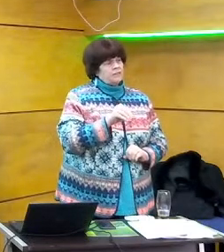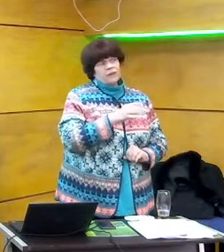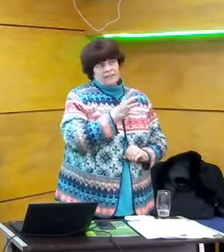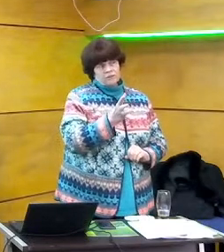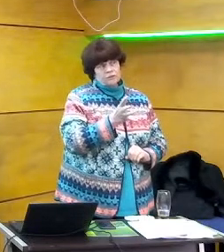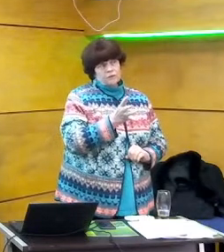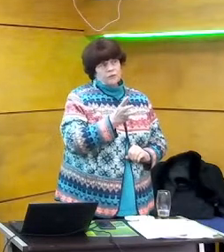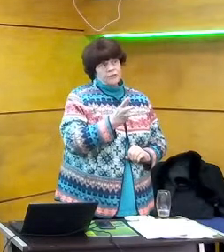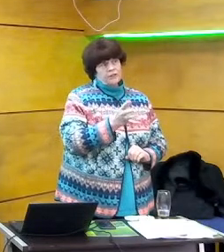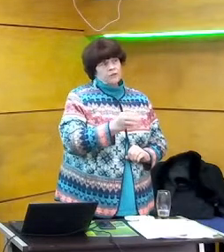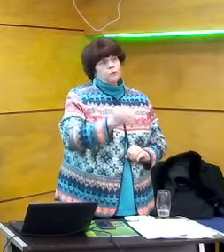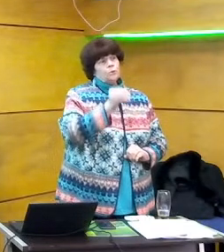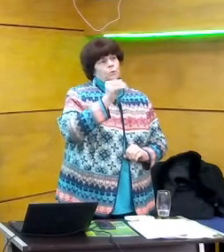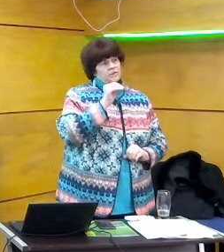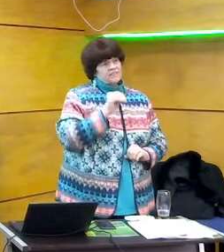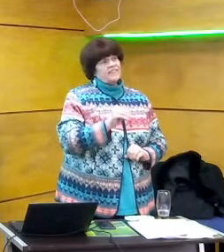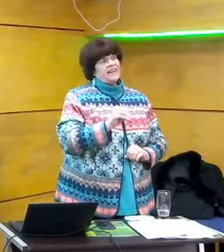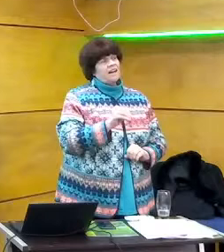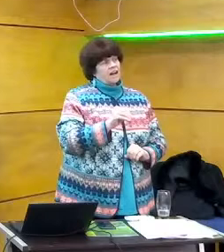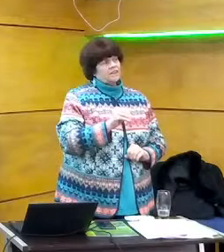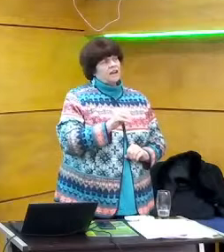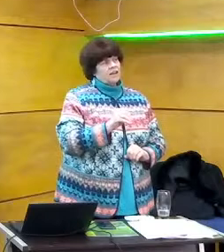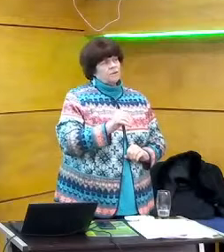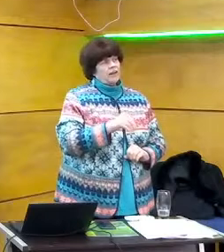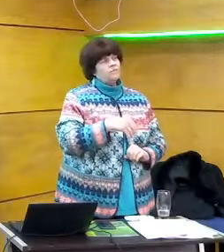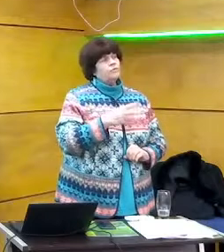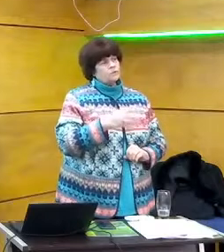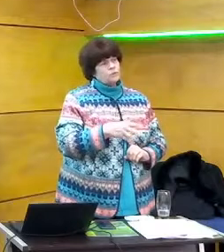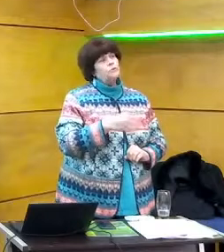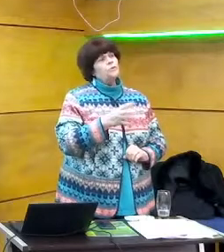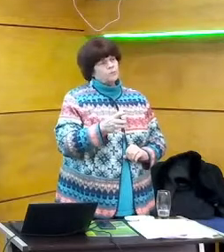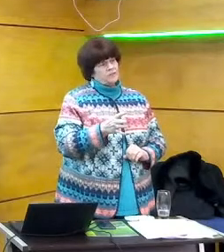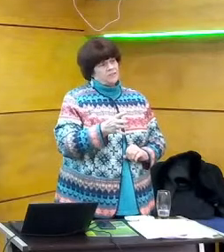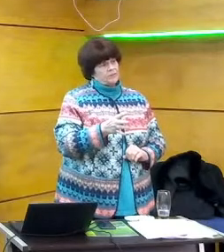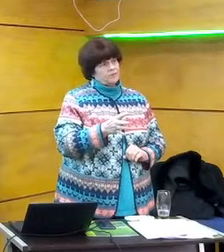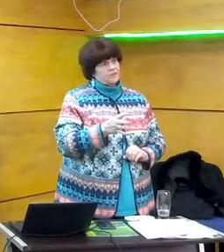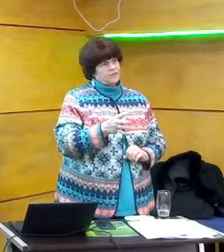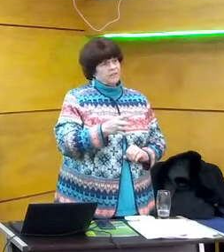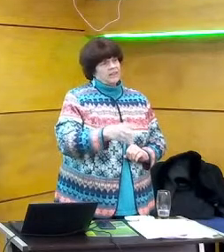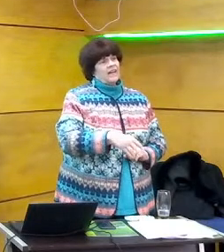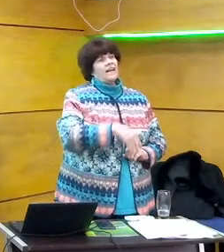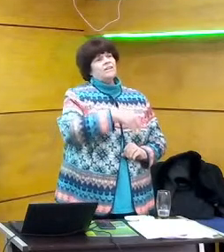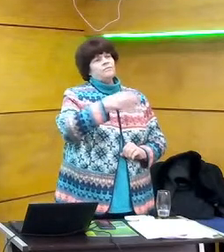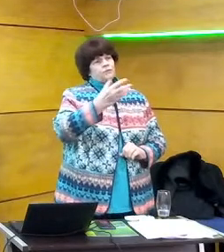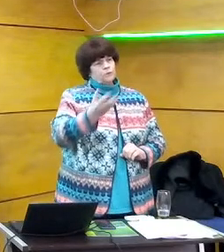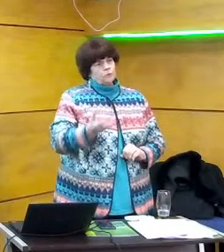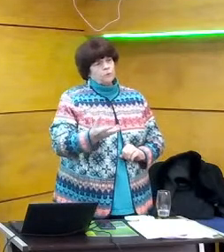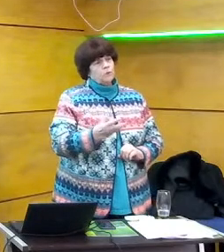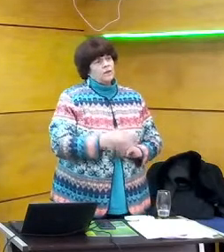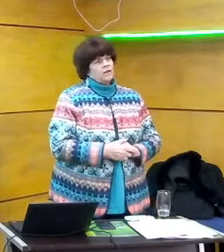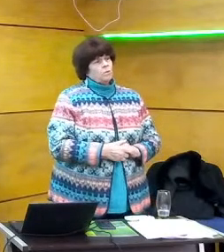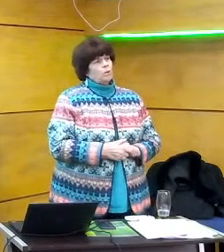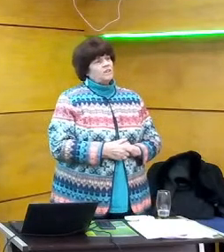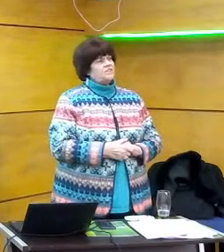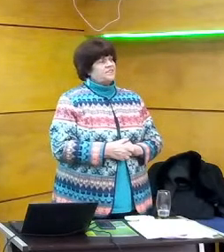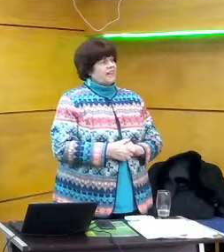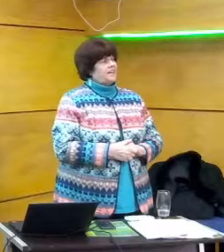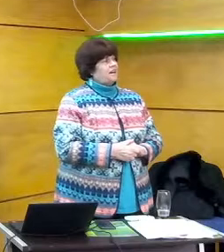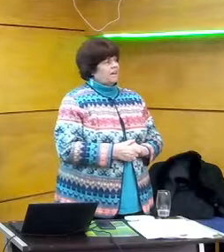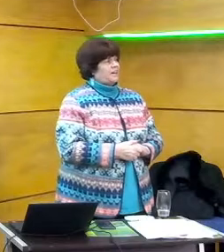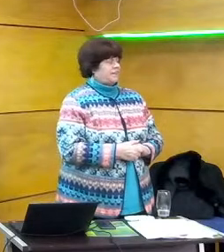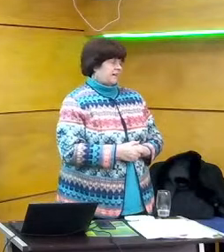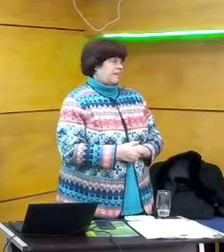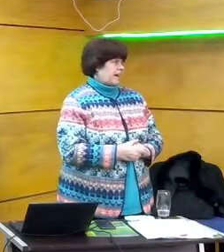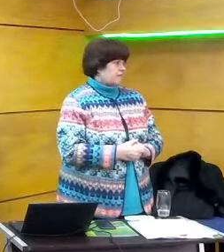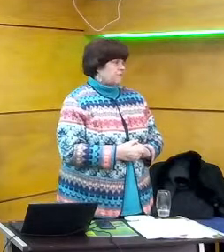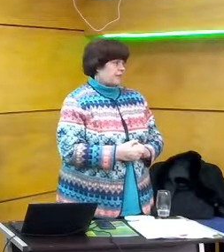in the international circuit, you stay on contract for 2 to 3 years, and if you want to sign